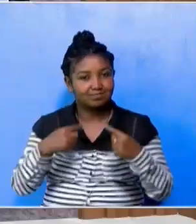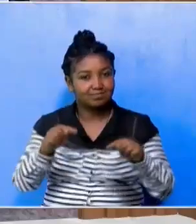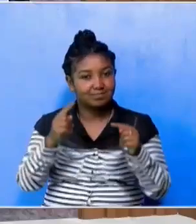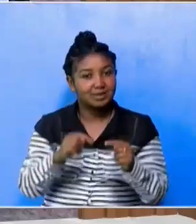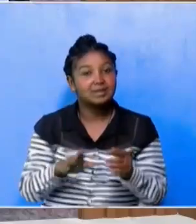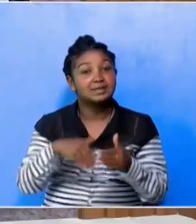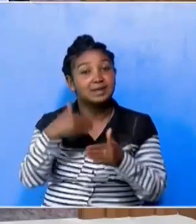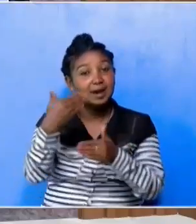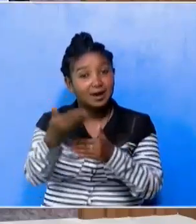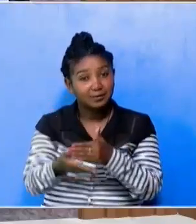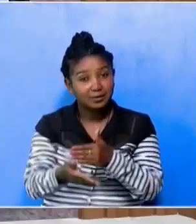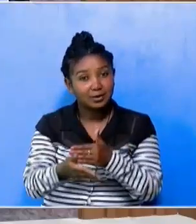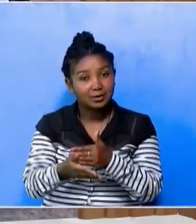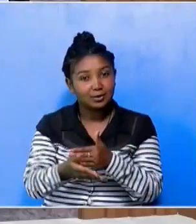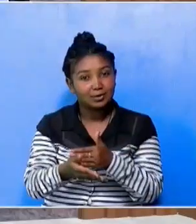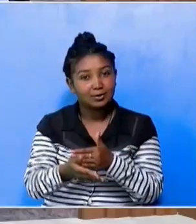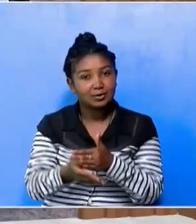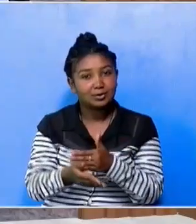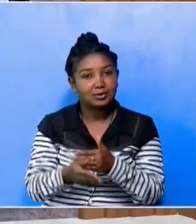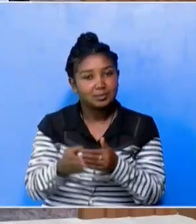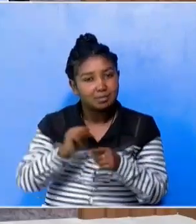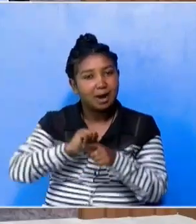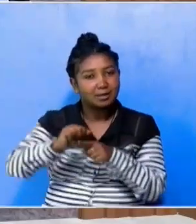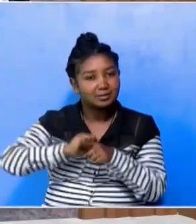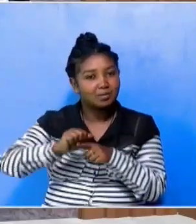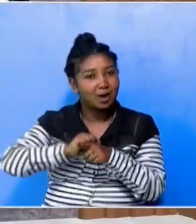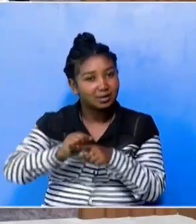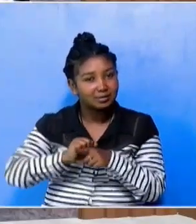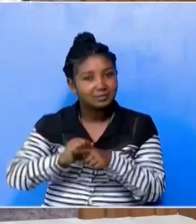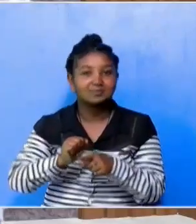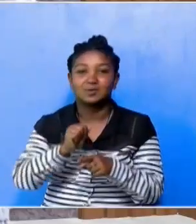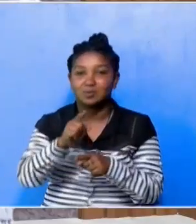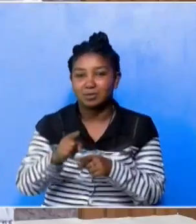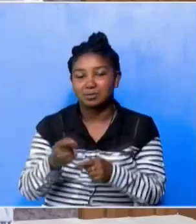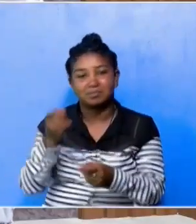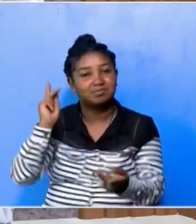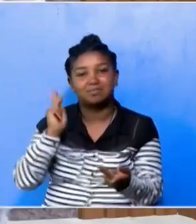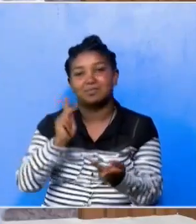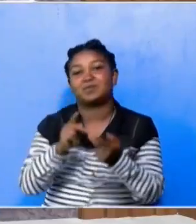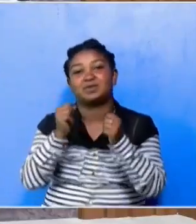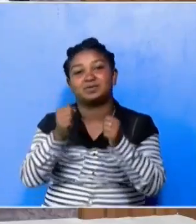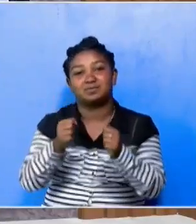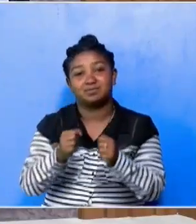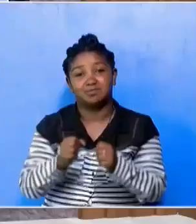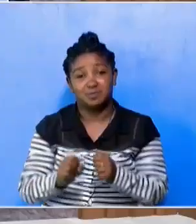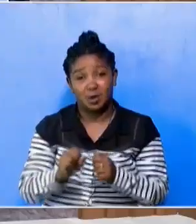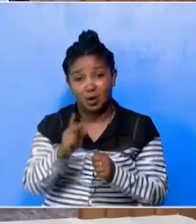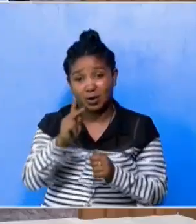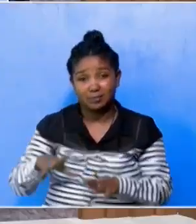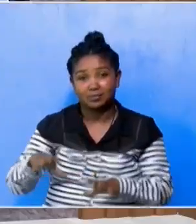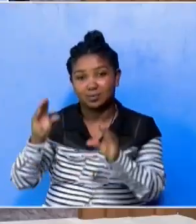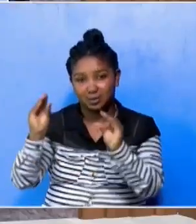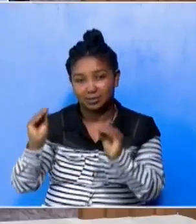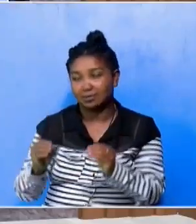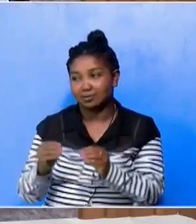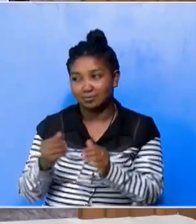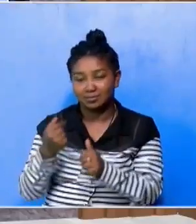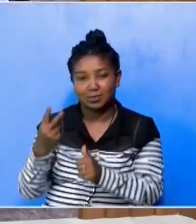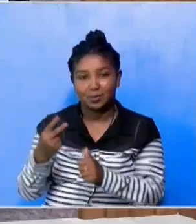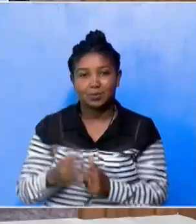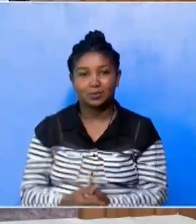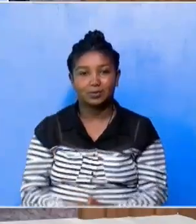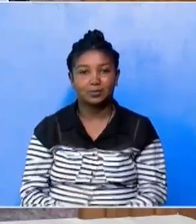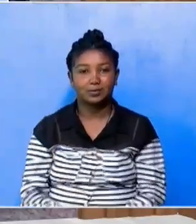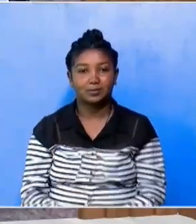Then after some practice, you can be perfect. Nice student here. Come on.